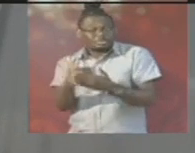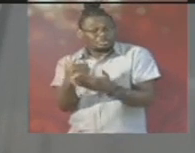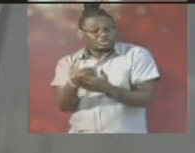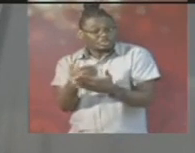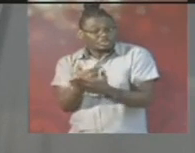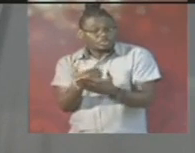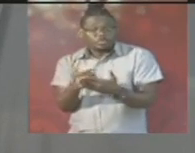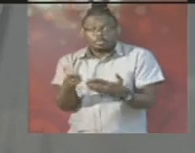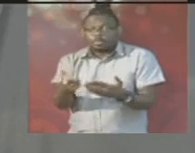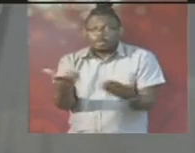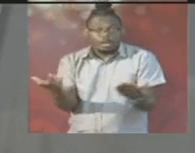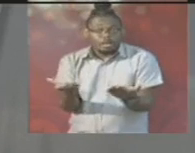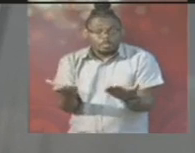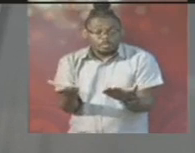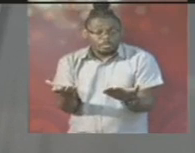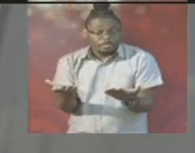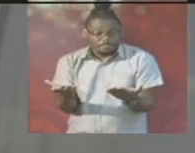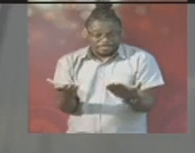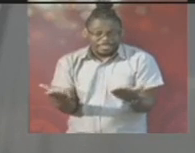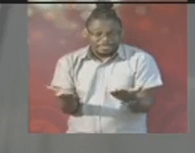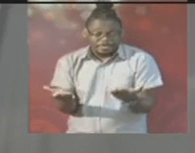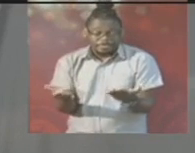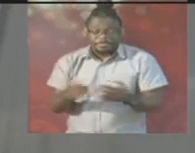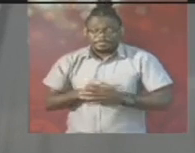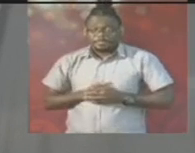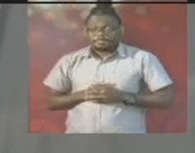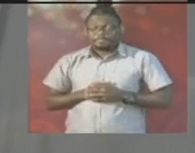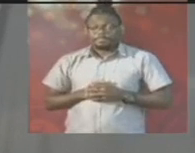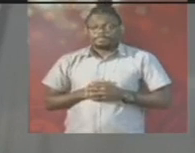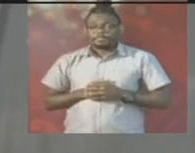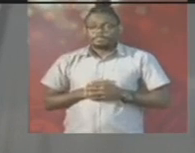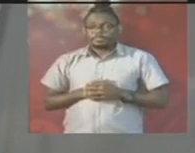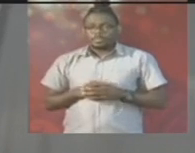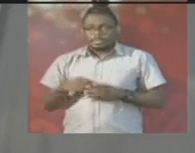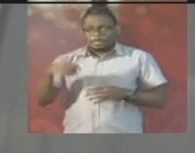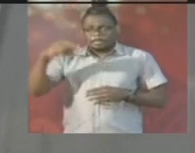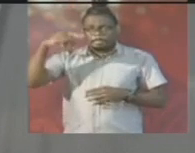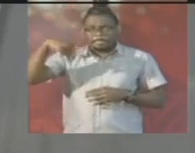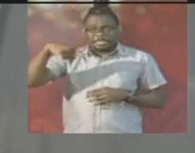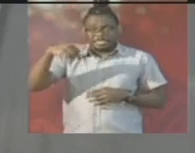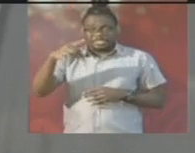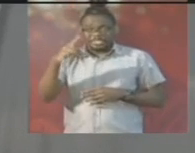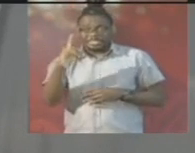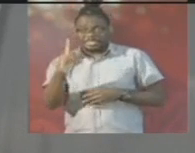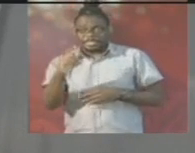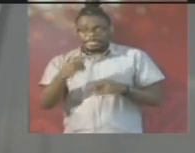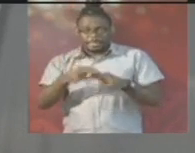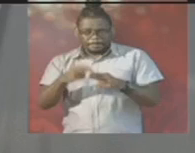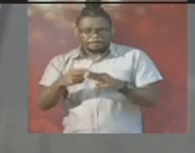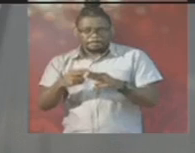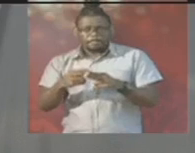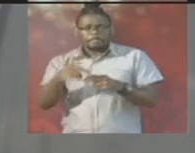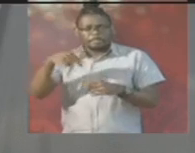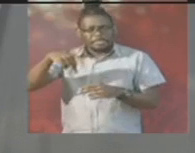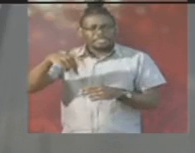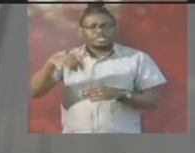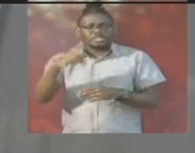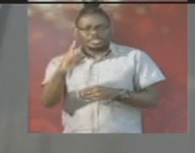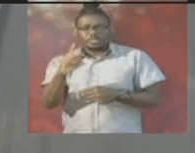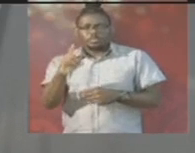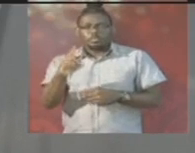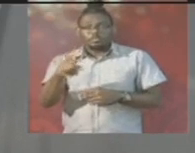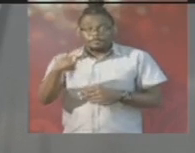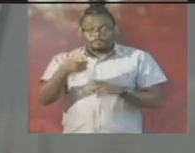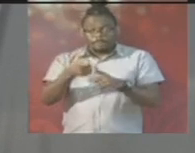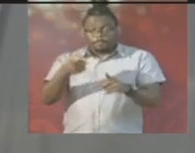Health via CAFA. Now, the variant we detected is known as P1. It was first detected in Brazil, so it's sometimes referred